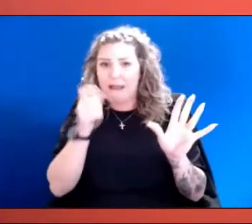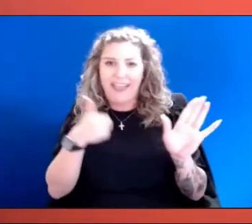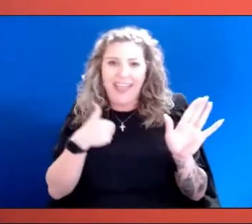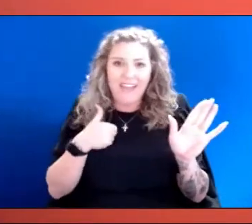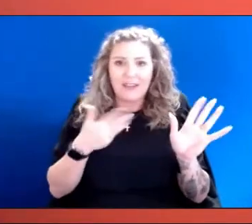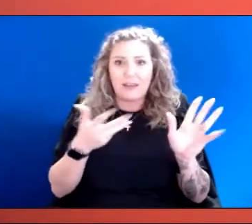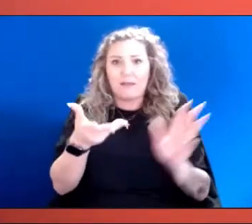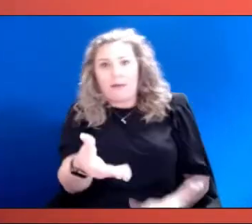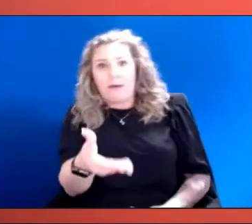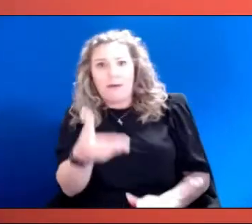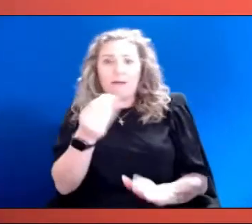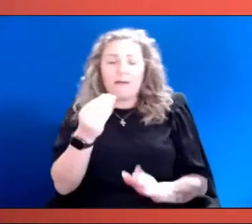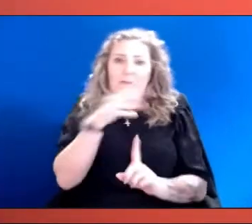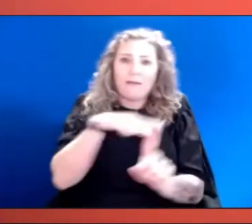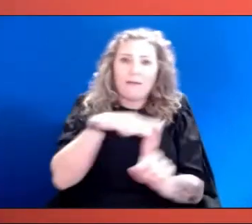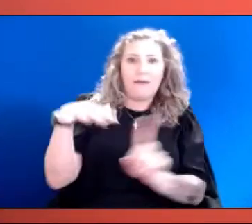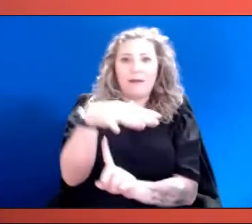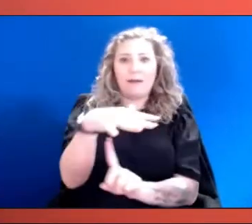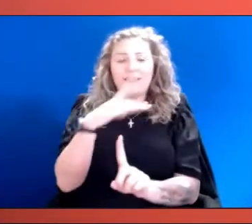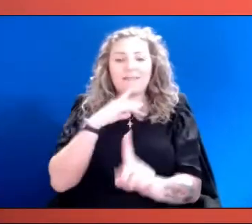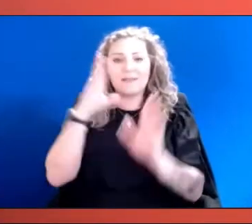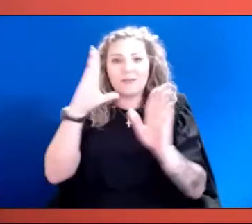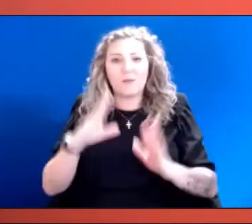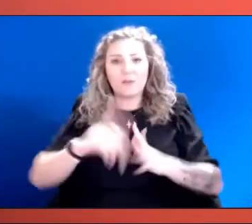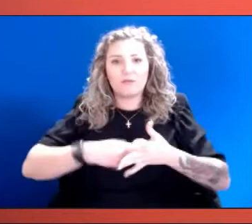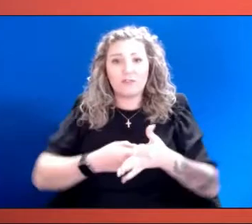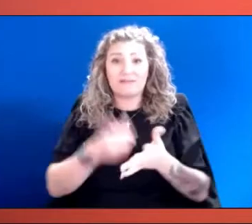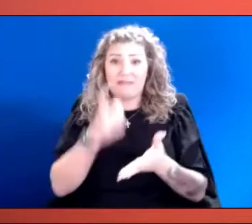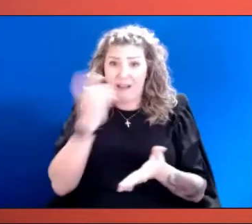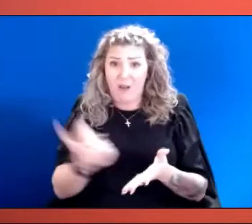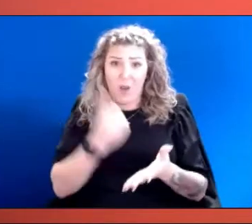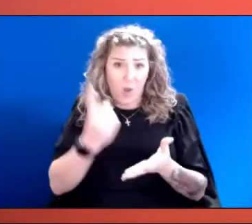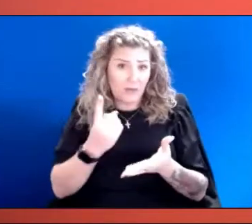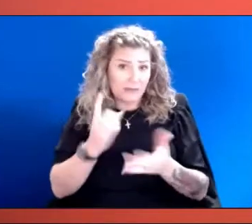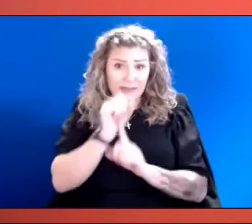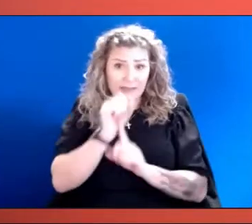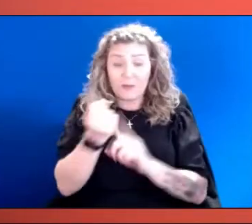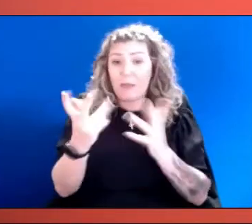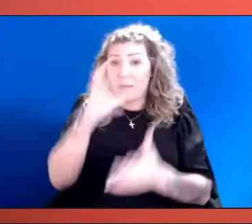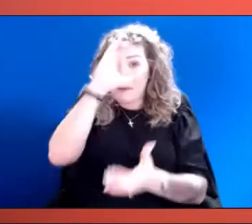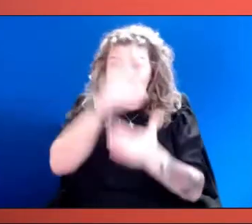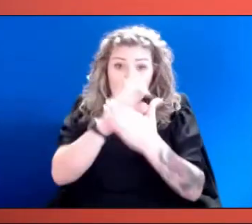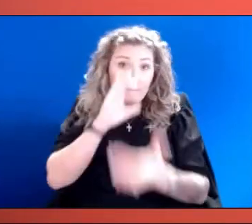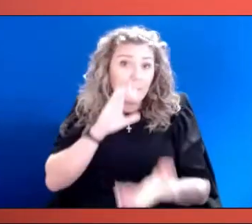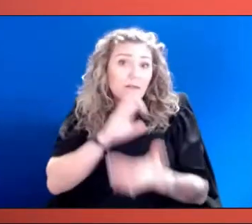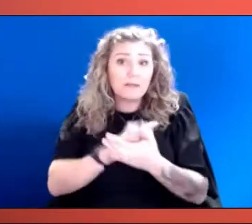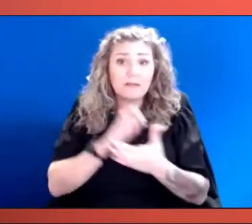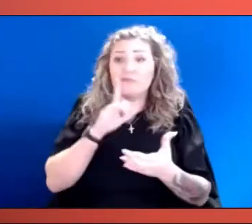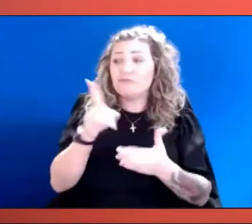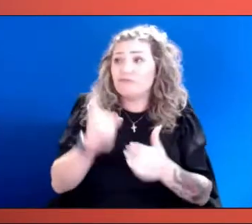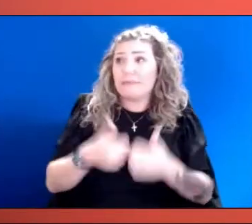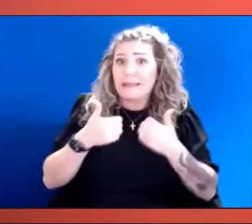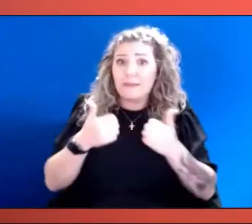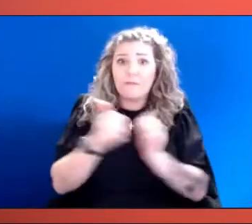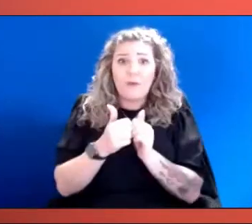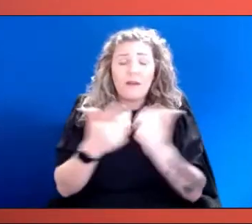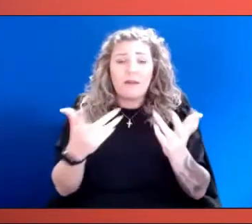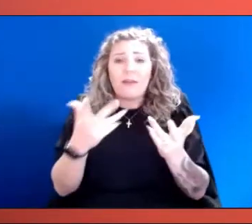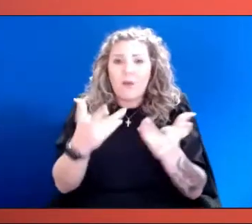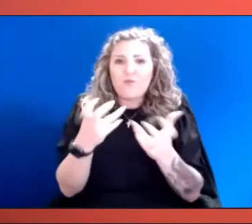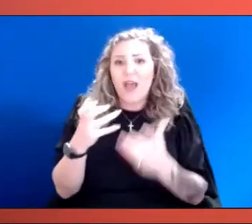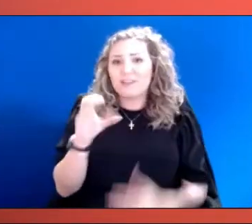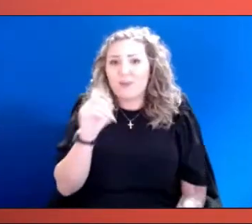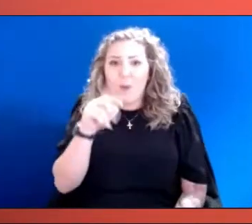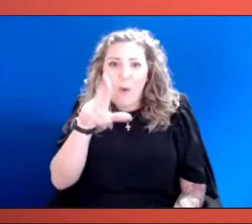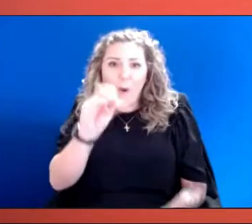great start, but that's not always the case. You may have a spouse or somebody else that you live with that wants to have Oreos in the house,